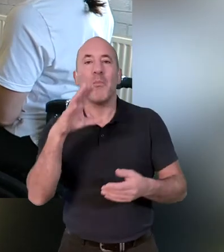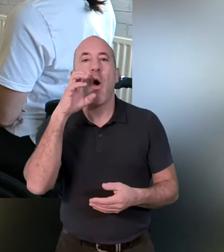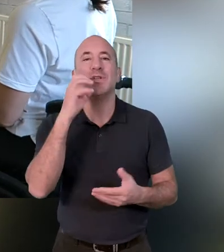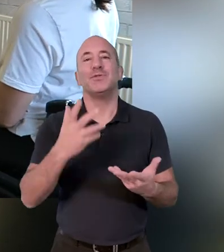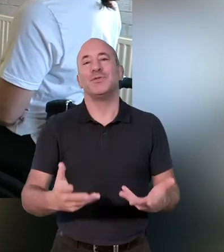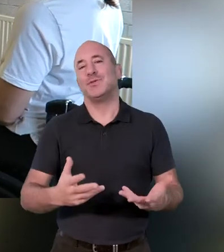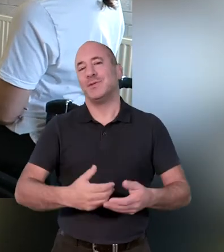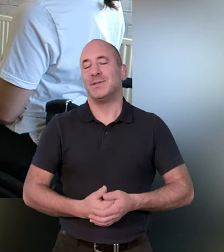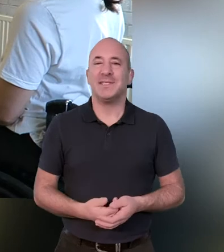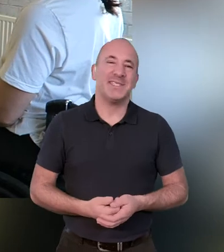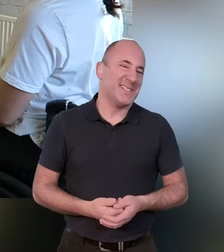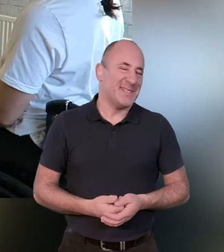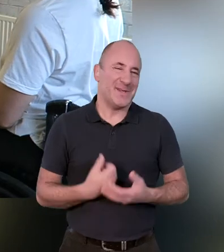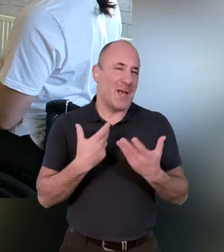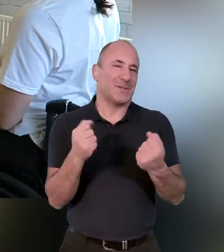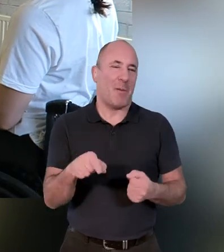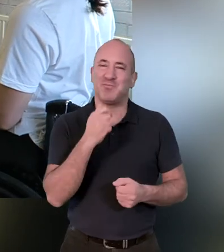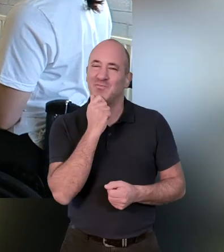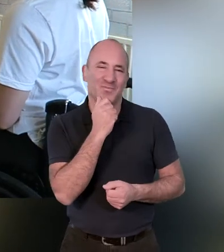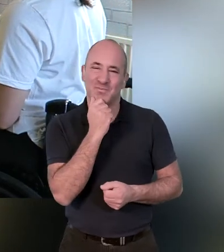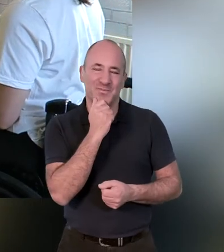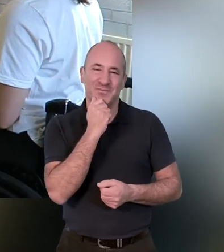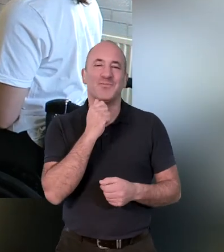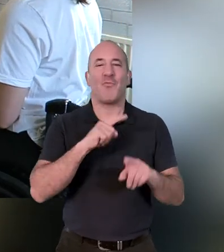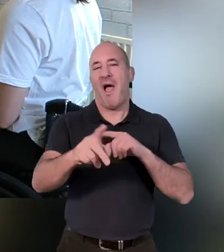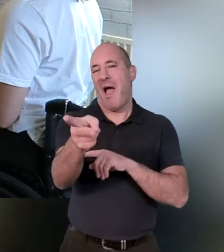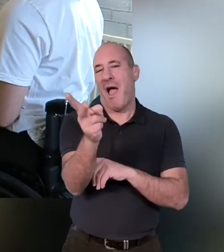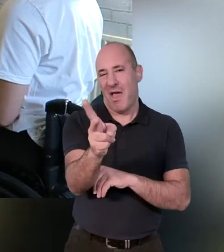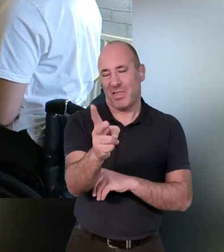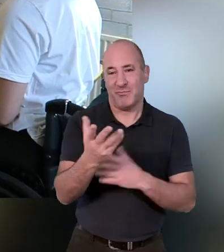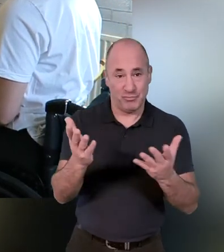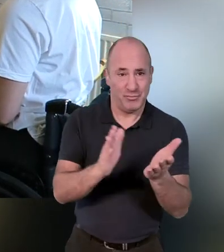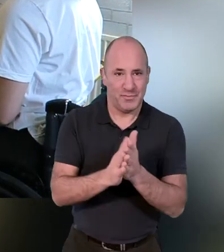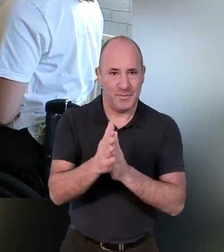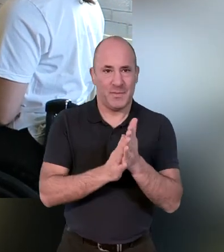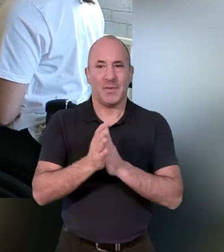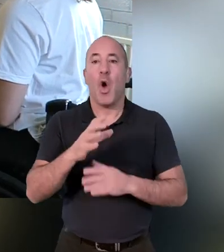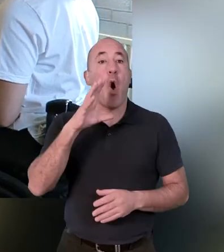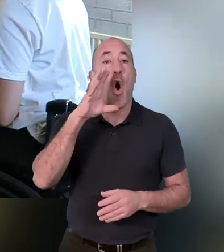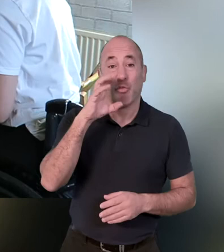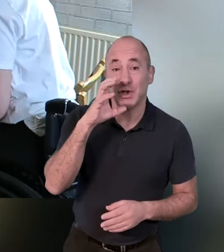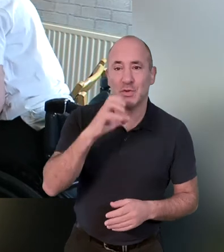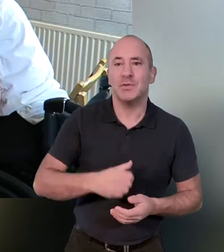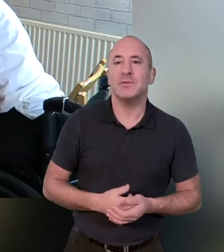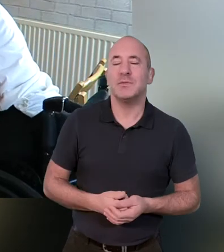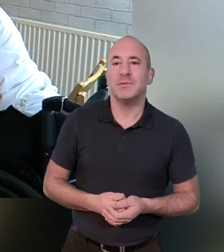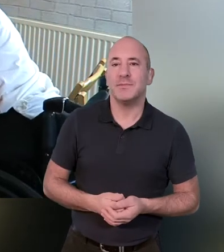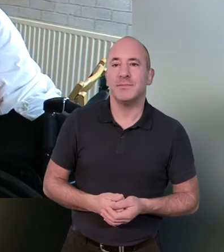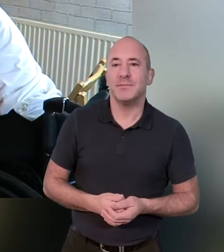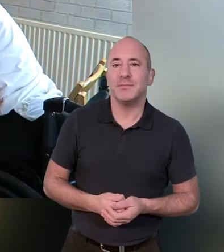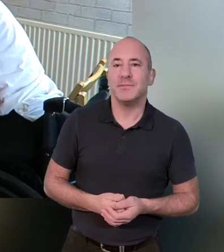Oh, yellow to orange. Not sure if we count that one either, so here we go again. Let's go orange this time.